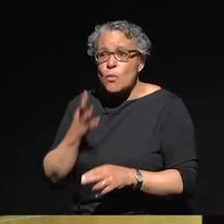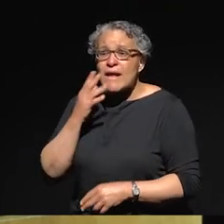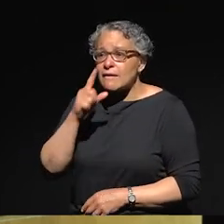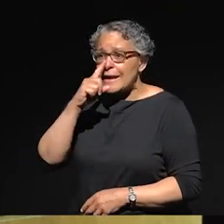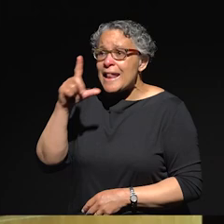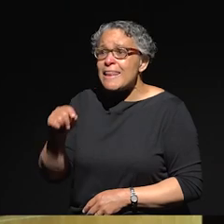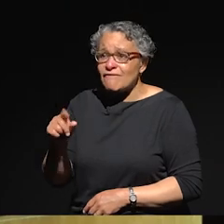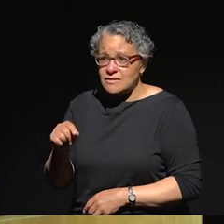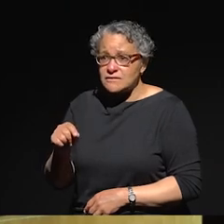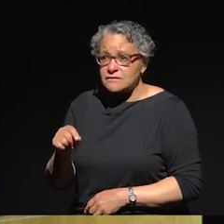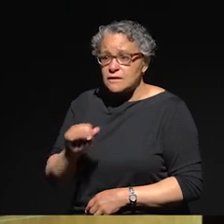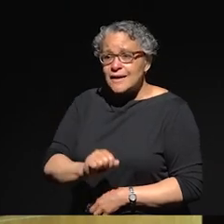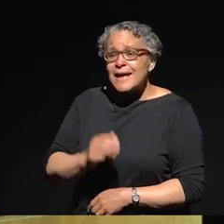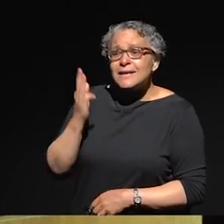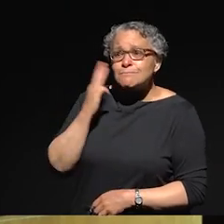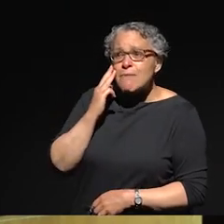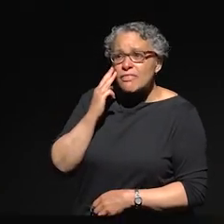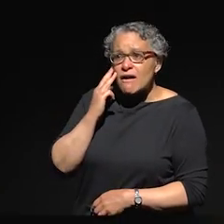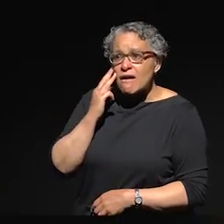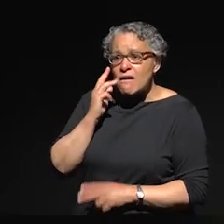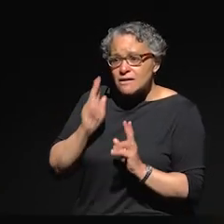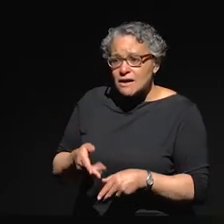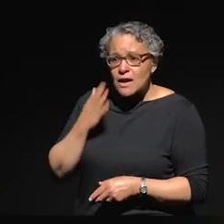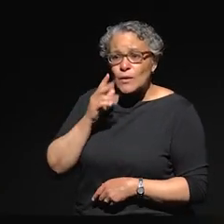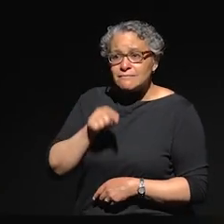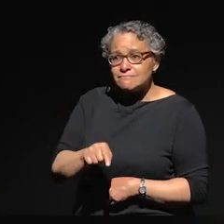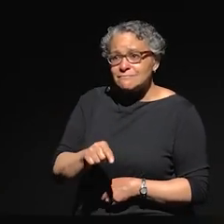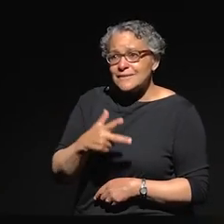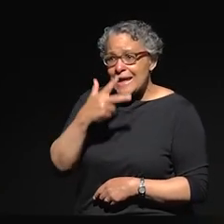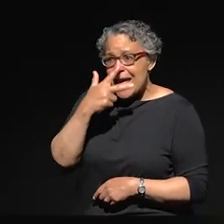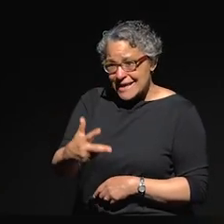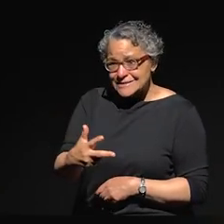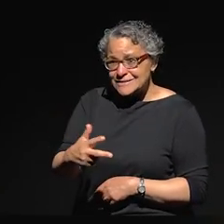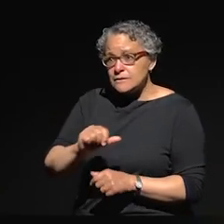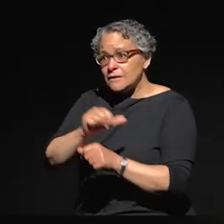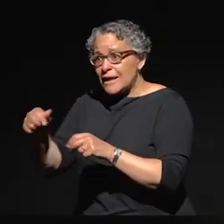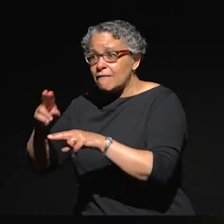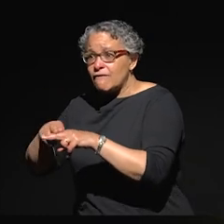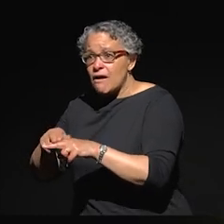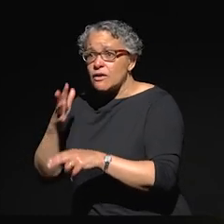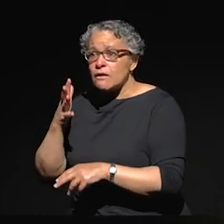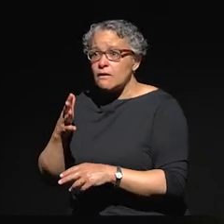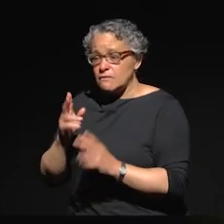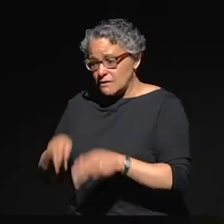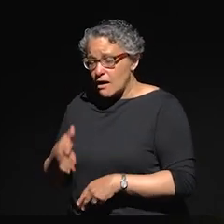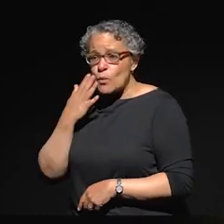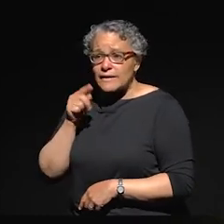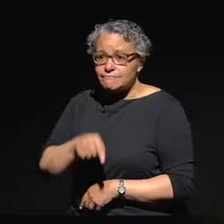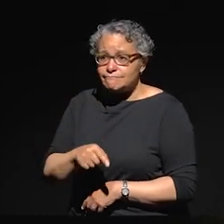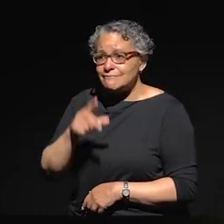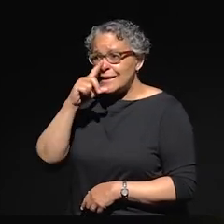died, Maria di Battista Cialla. She died when he was only 8, and his father died when he was 11.